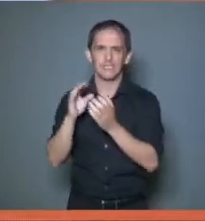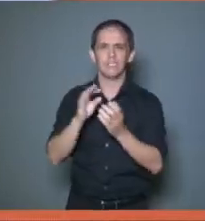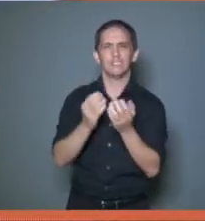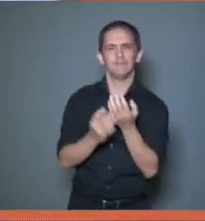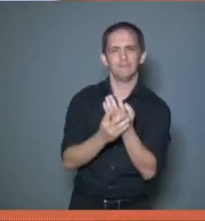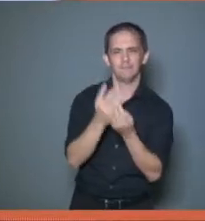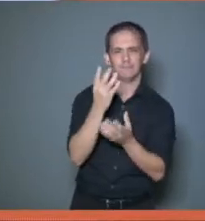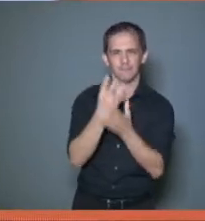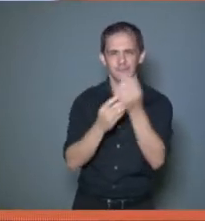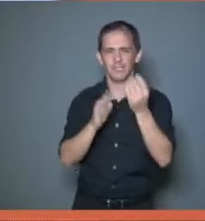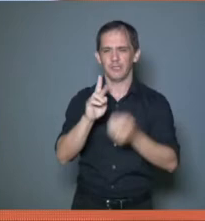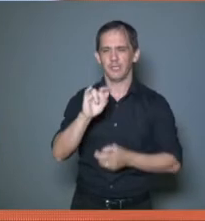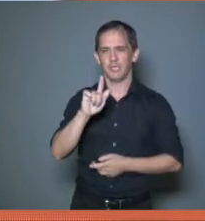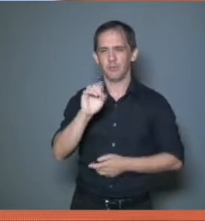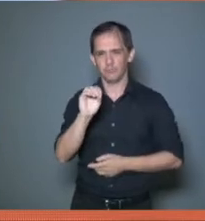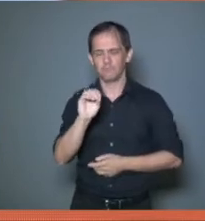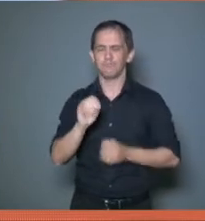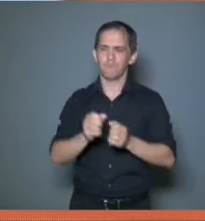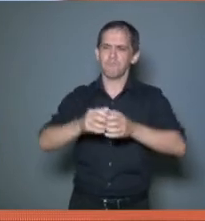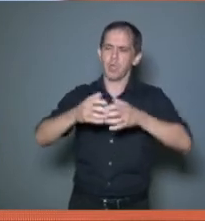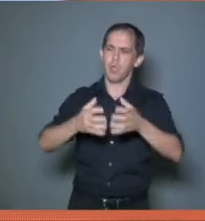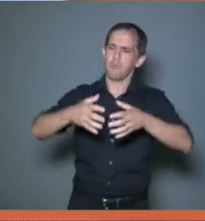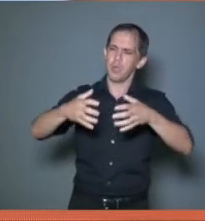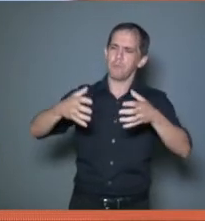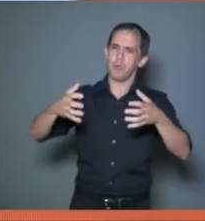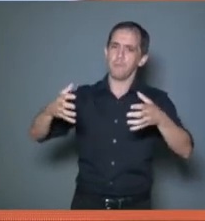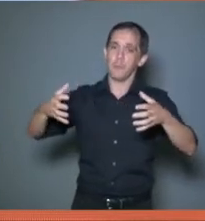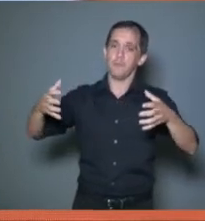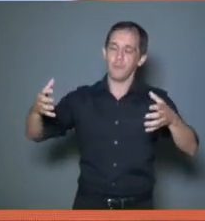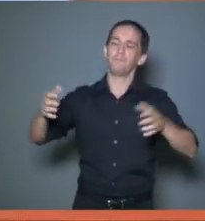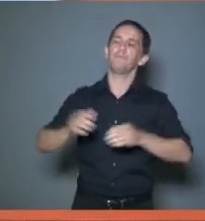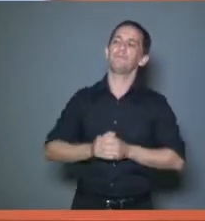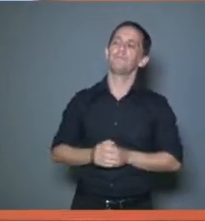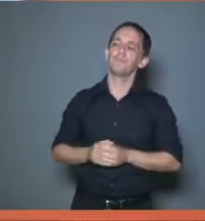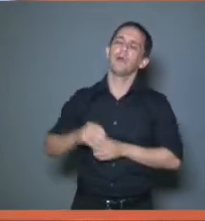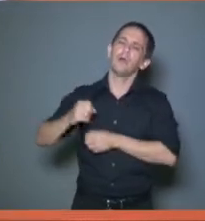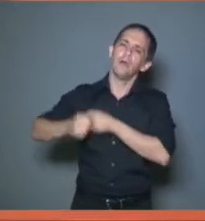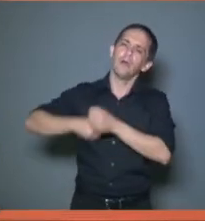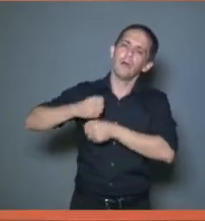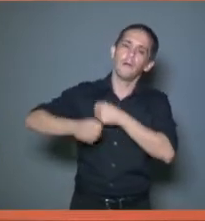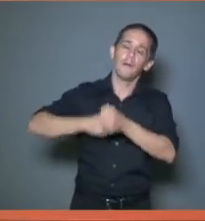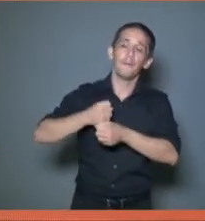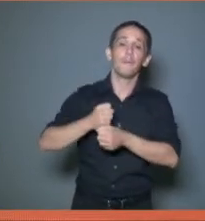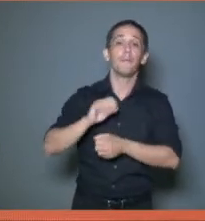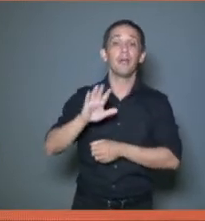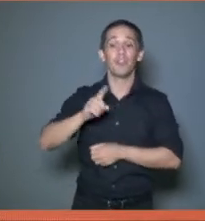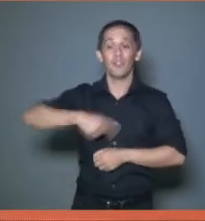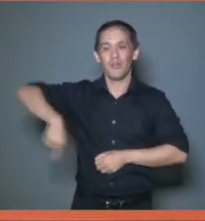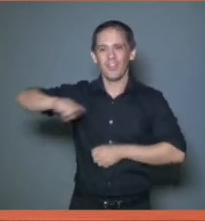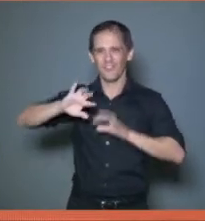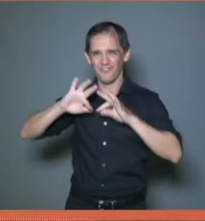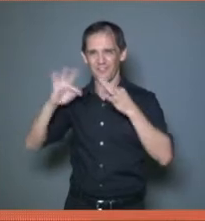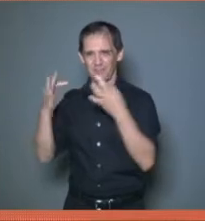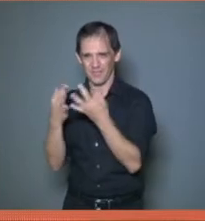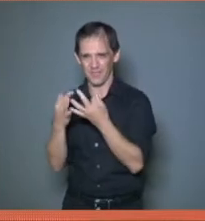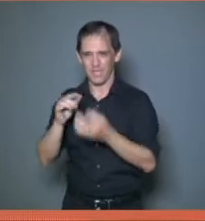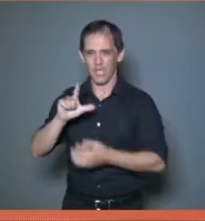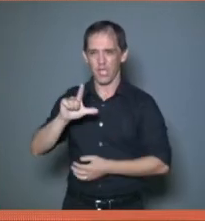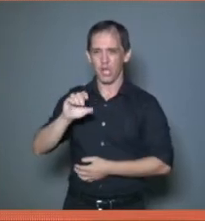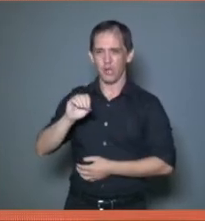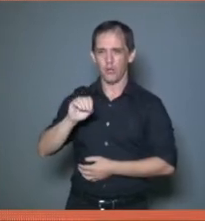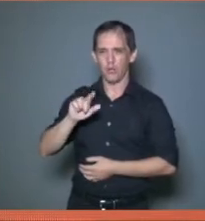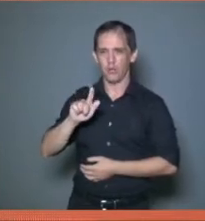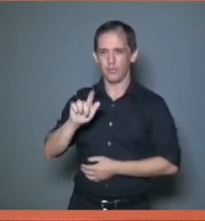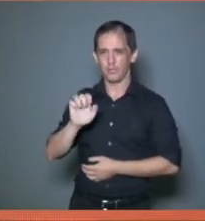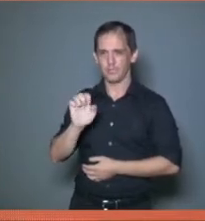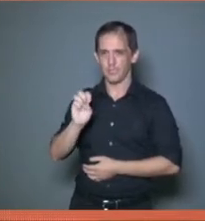wheat and corn, and we grew. In Brazilian agriculture, the